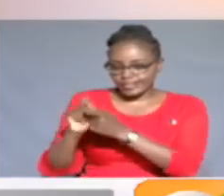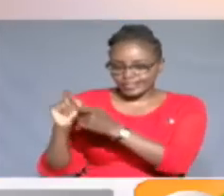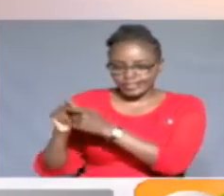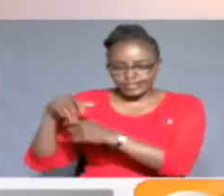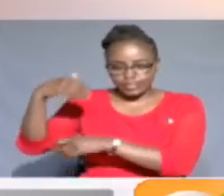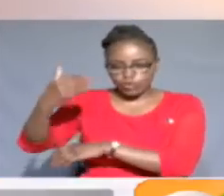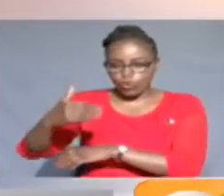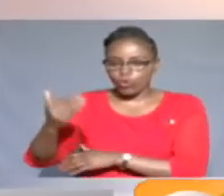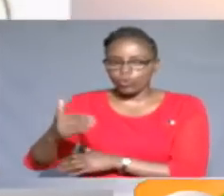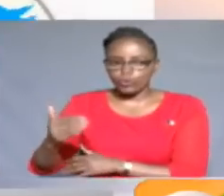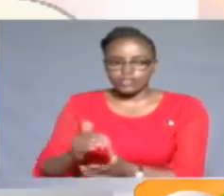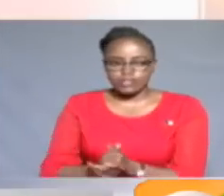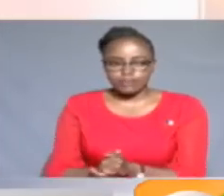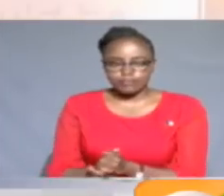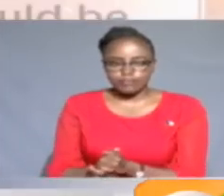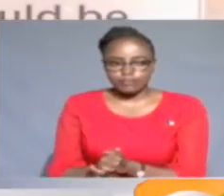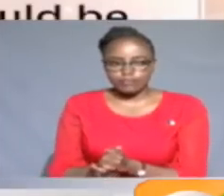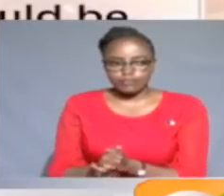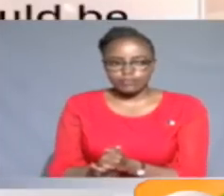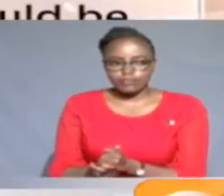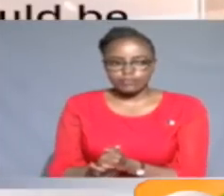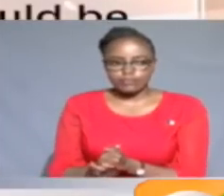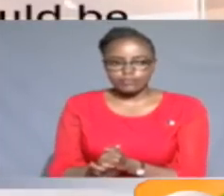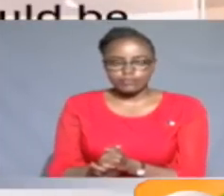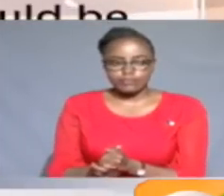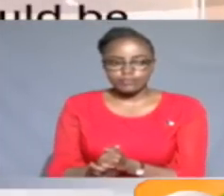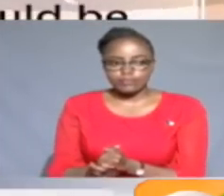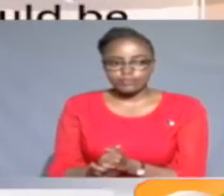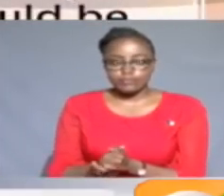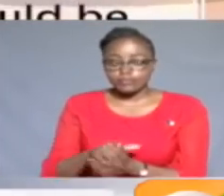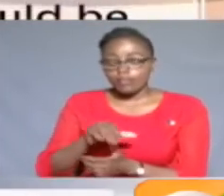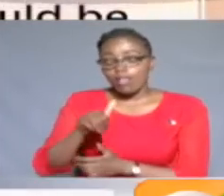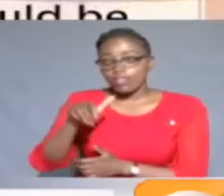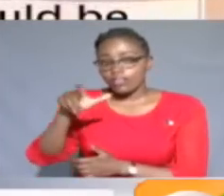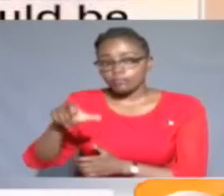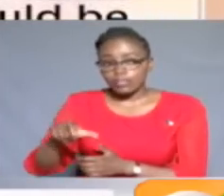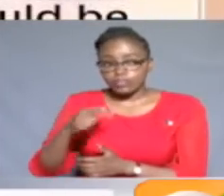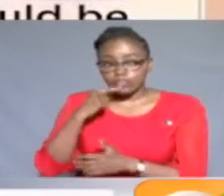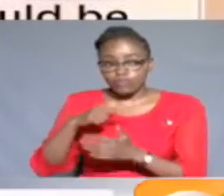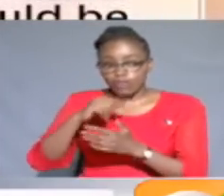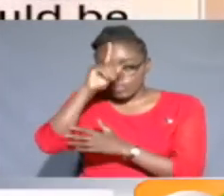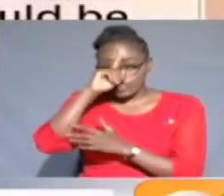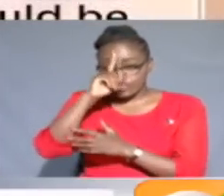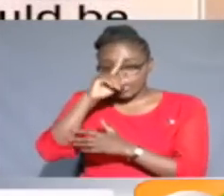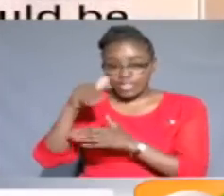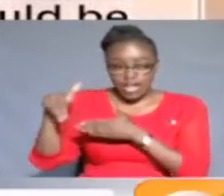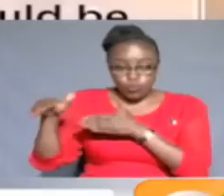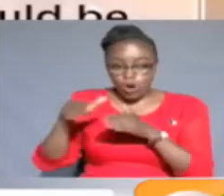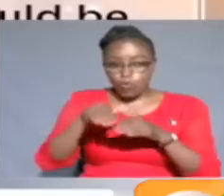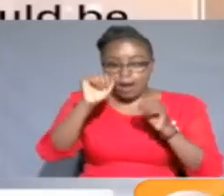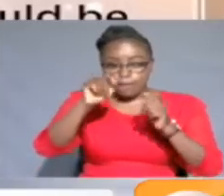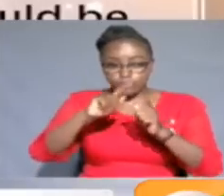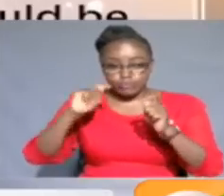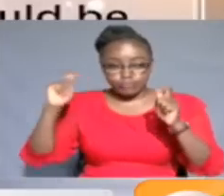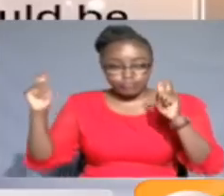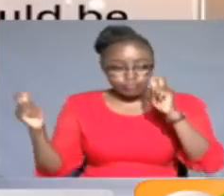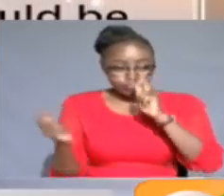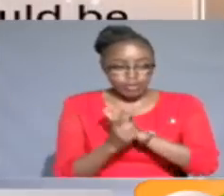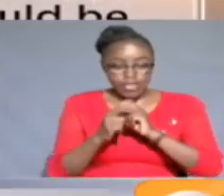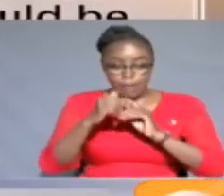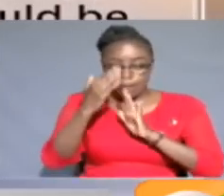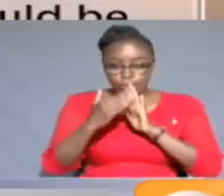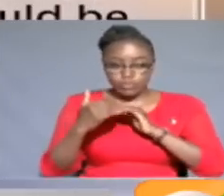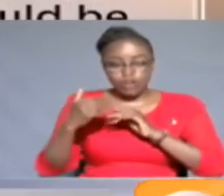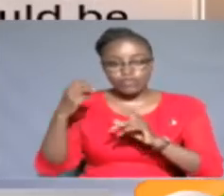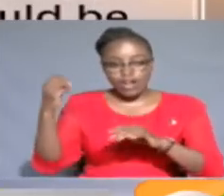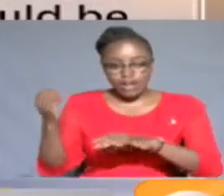regularly. And Mark Orwa says we need serious mechanisms in the country that can transform the whole approach in the